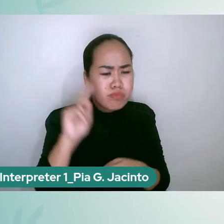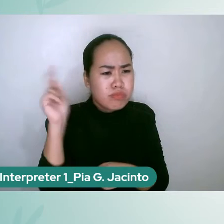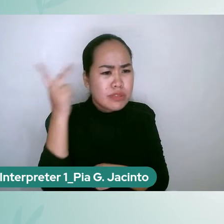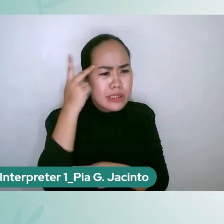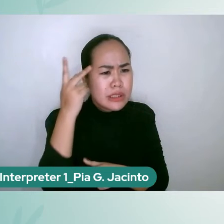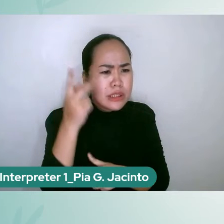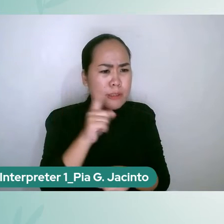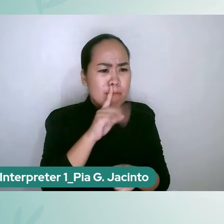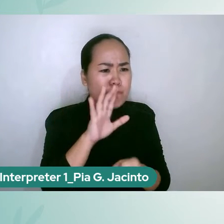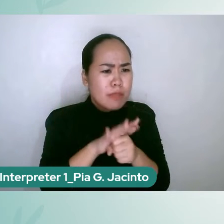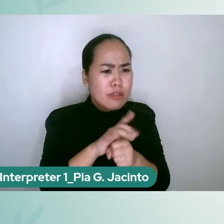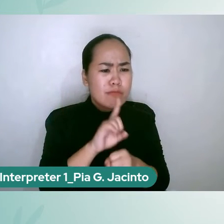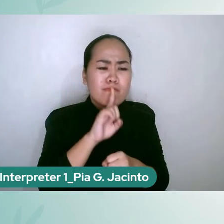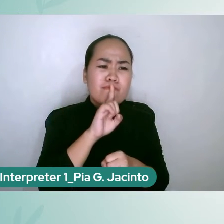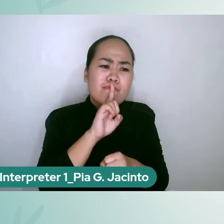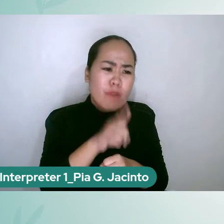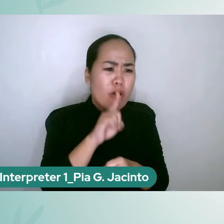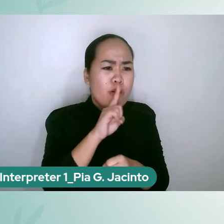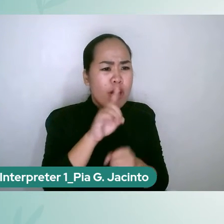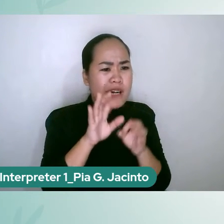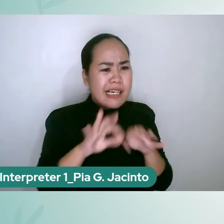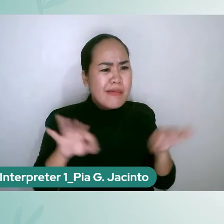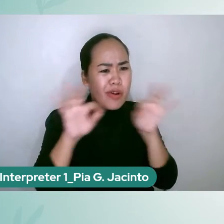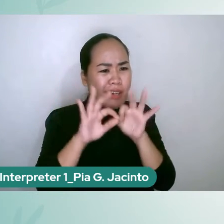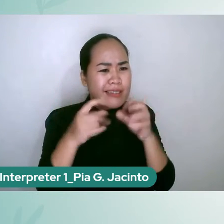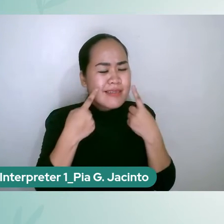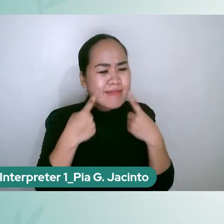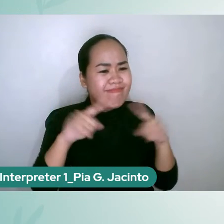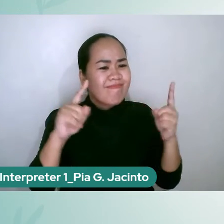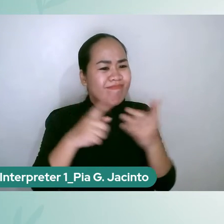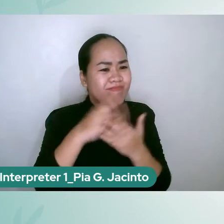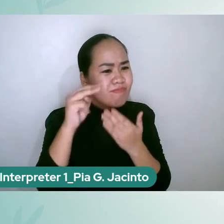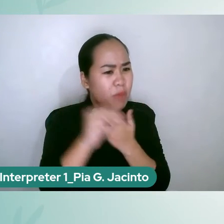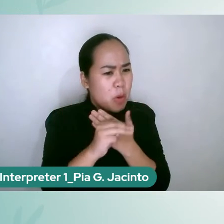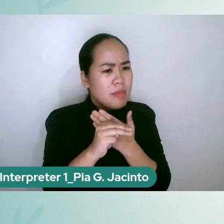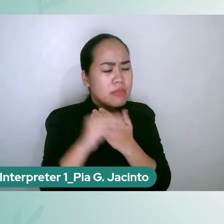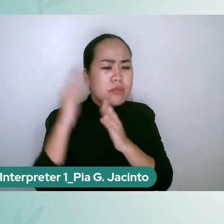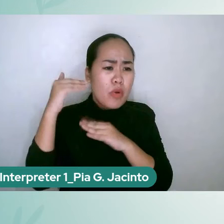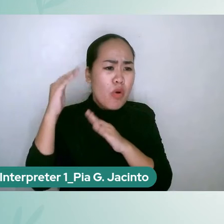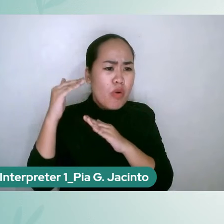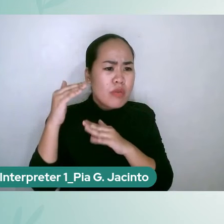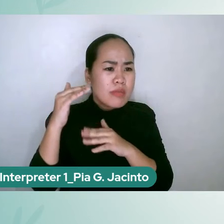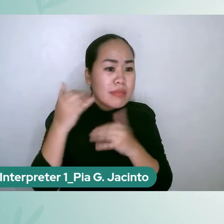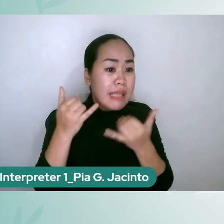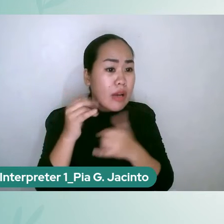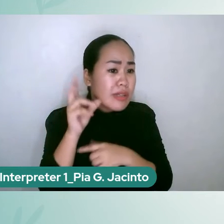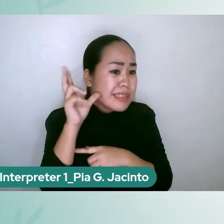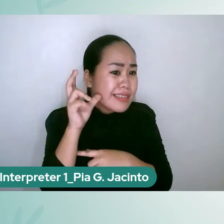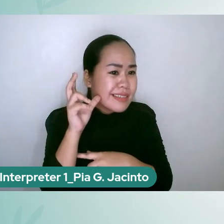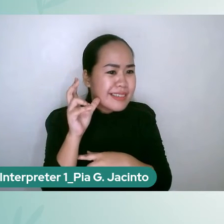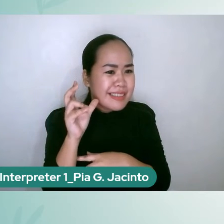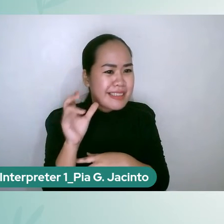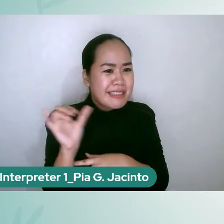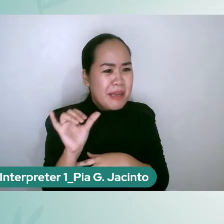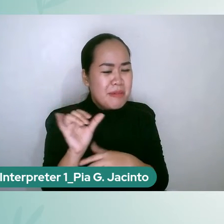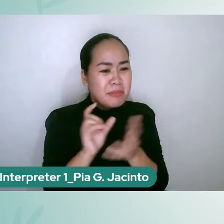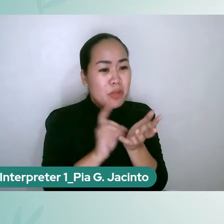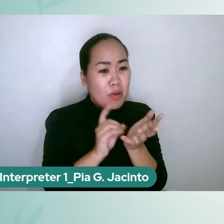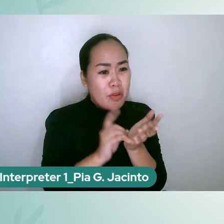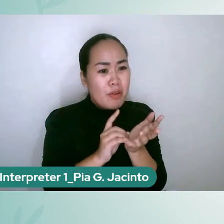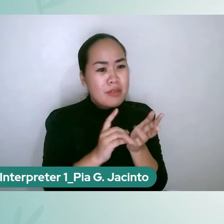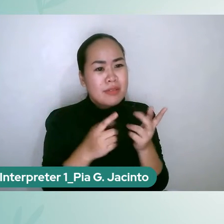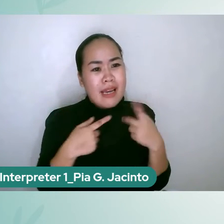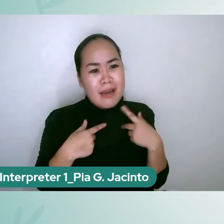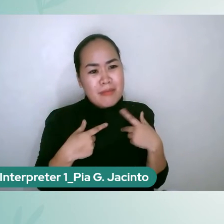is critical to the success of their program, and which I hope we're going to be hearing also from Doc Lar when he does